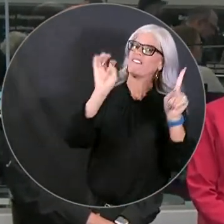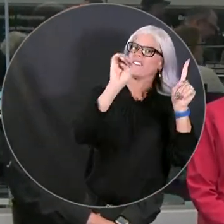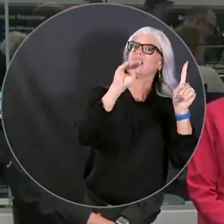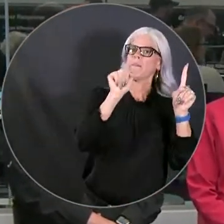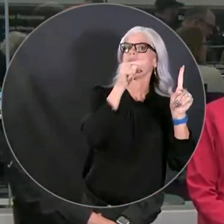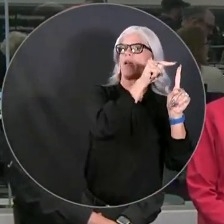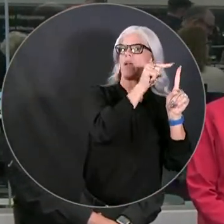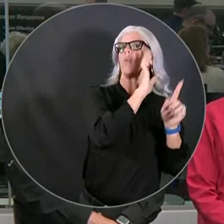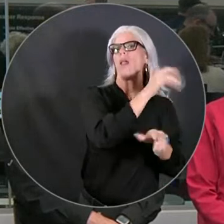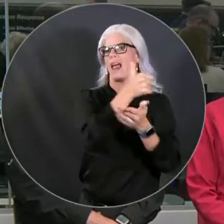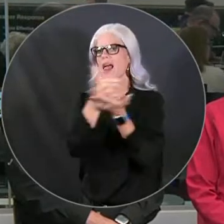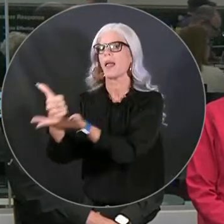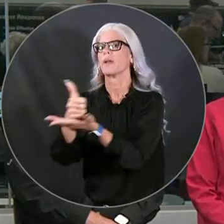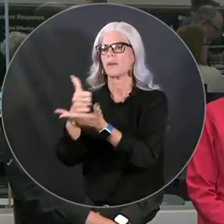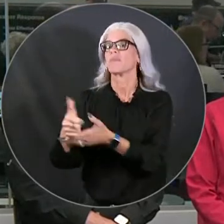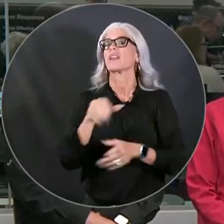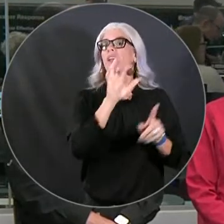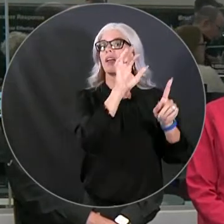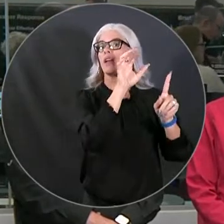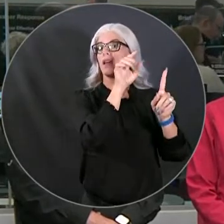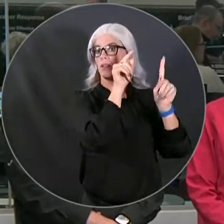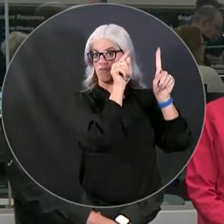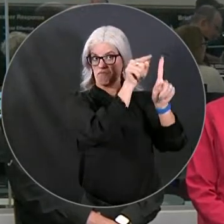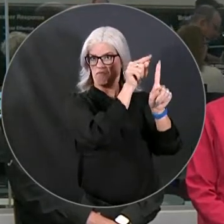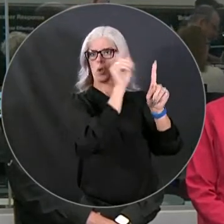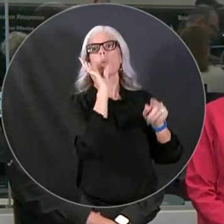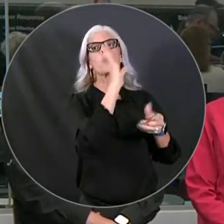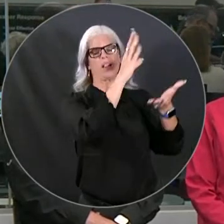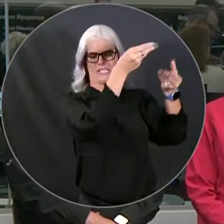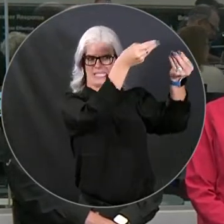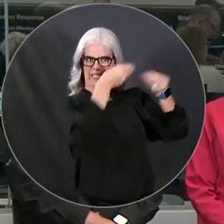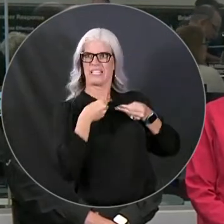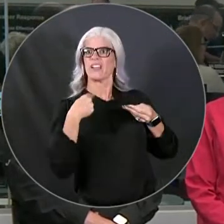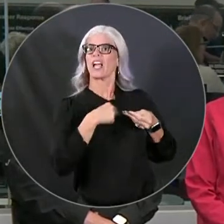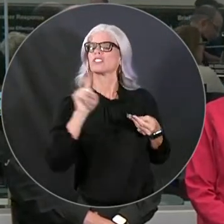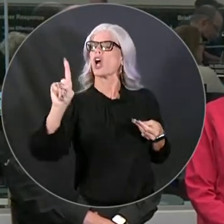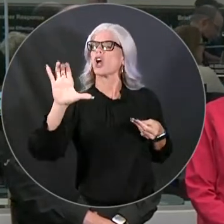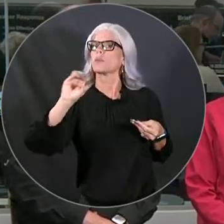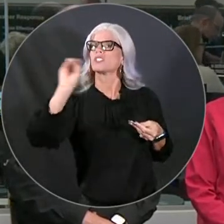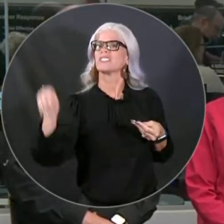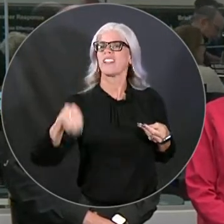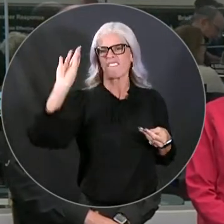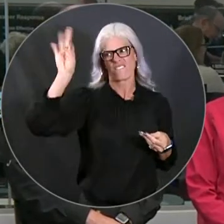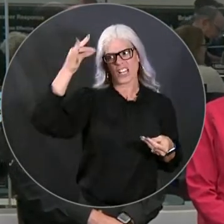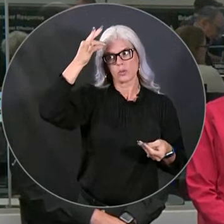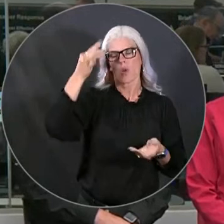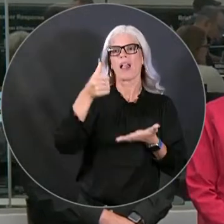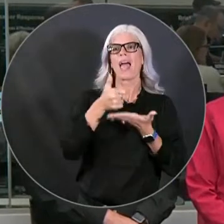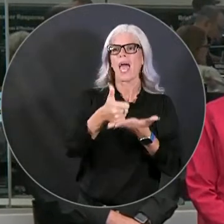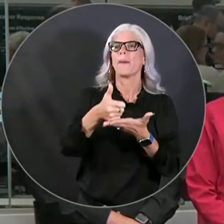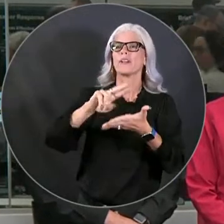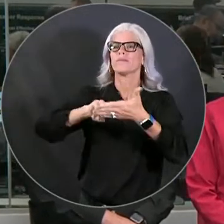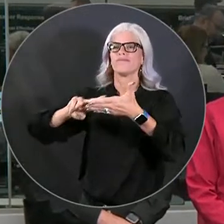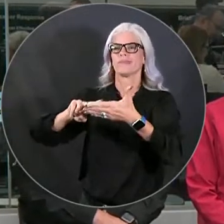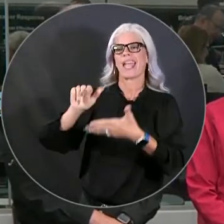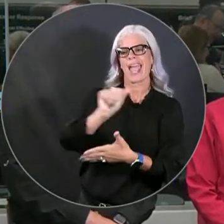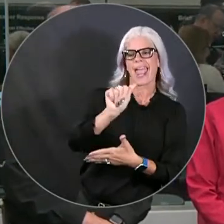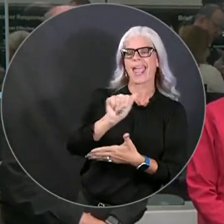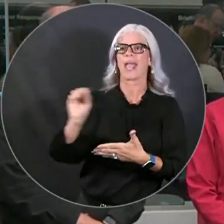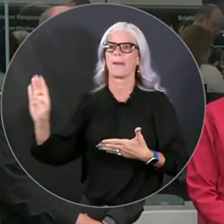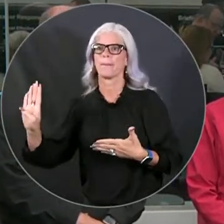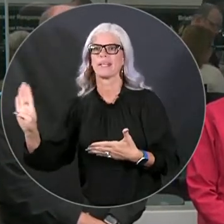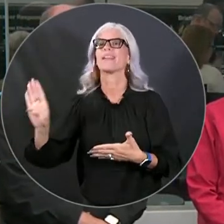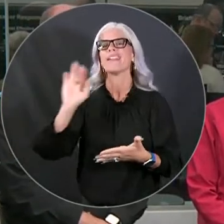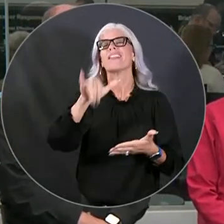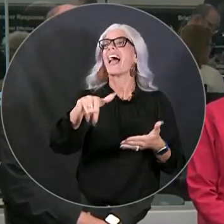federal assistance, Category A and B, up front for 30 days to ensure we can quickly move forward into this response